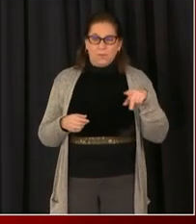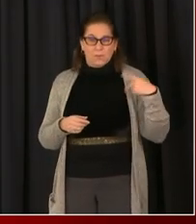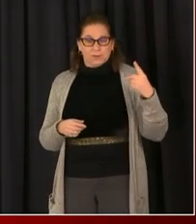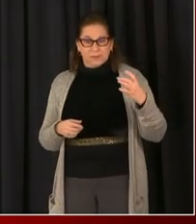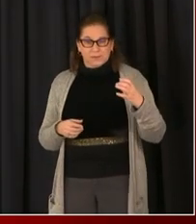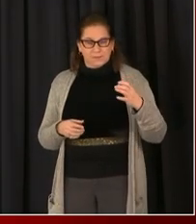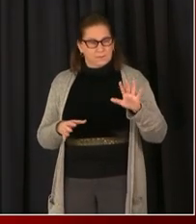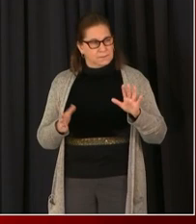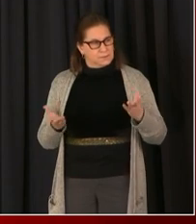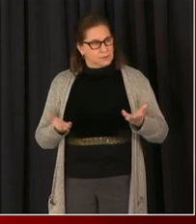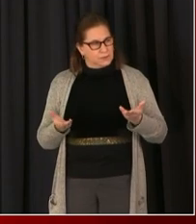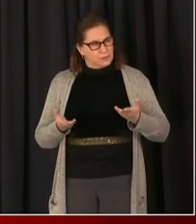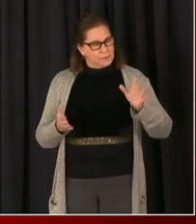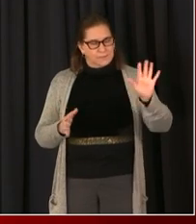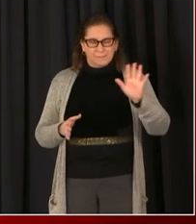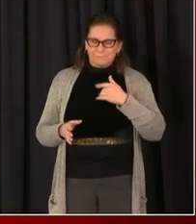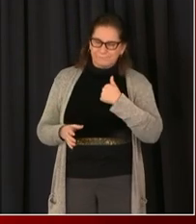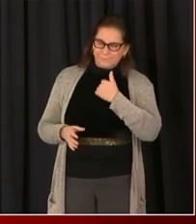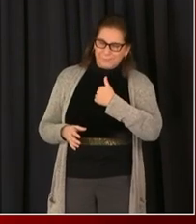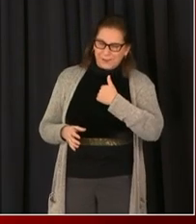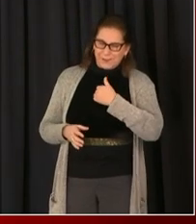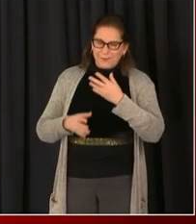mask here, sorry.